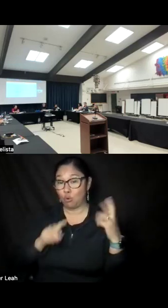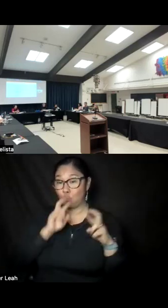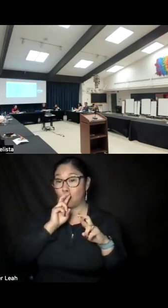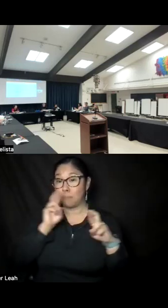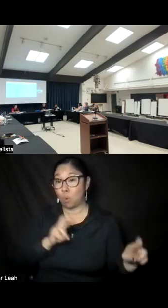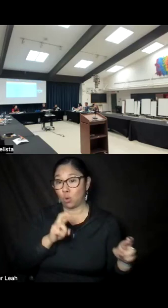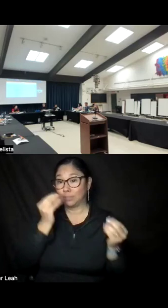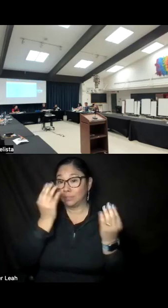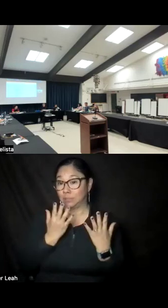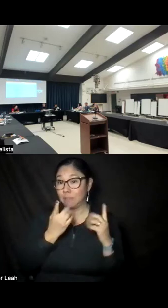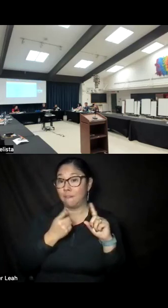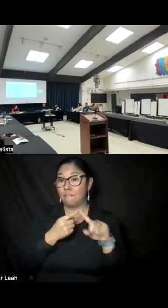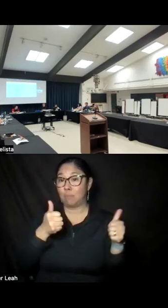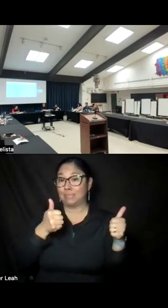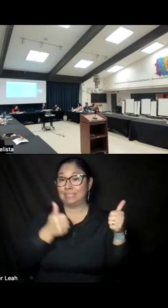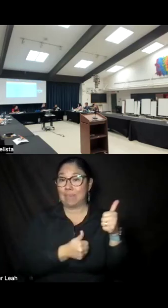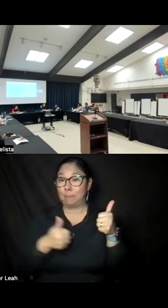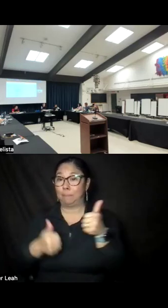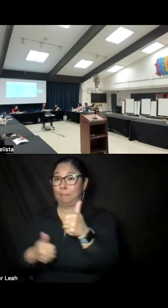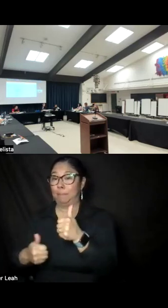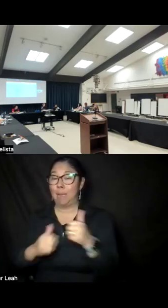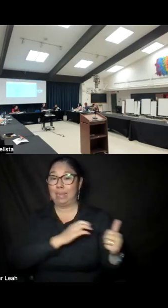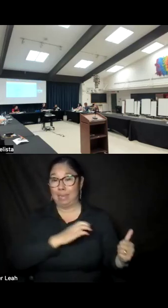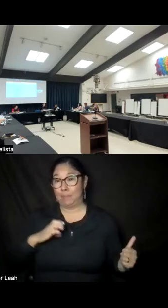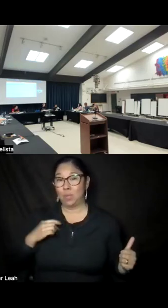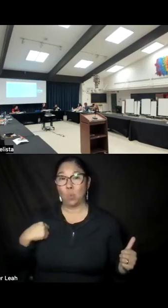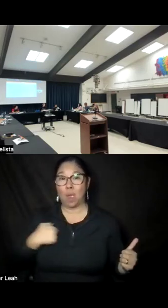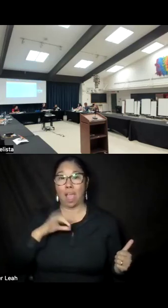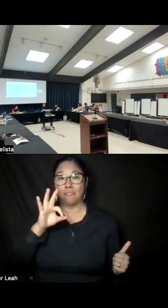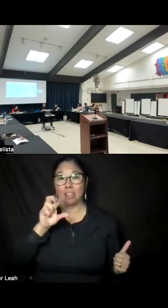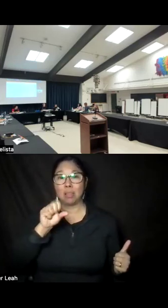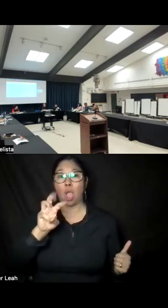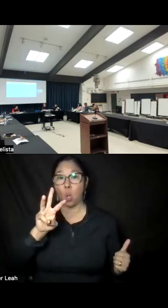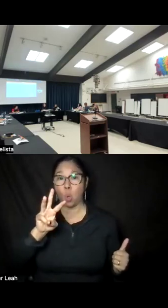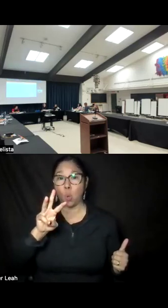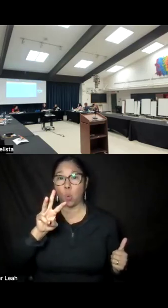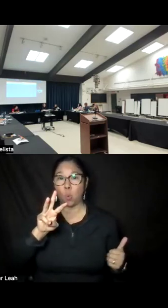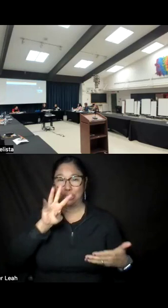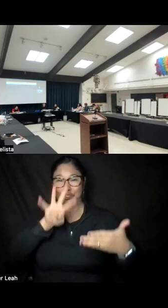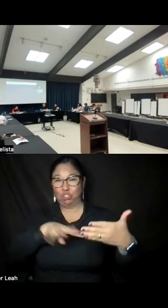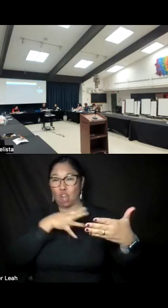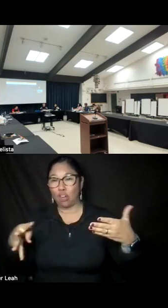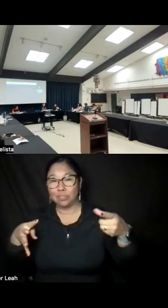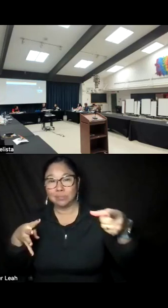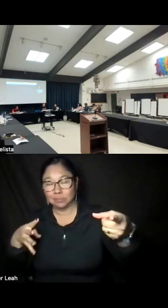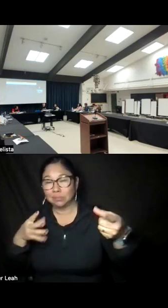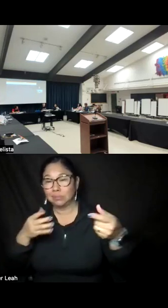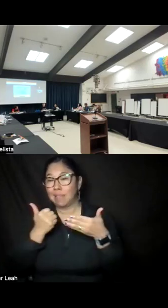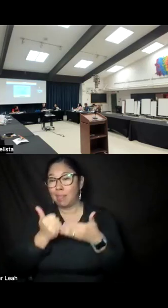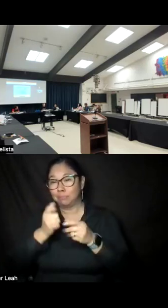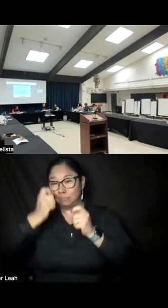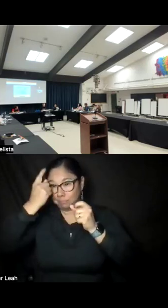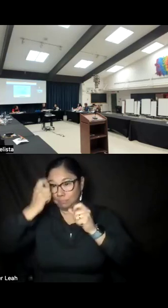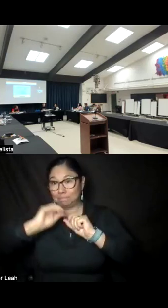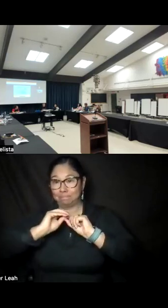our subcommittees. We kind of have a flow chart here, and it gives a little bit of understanding of how